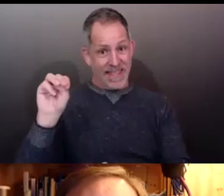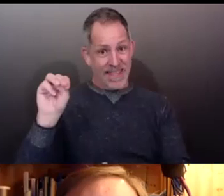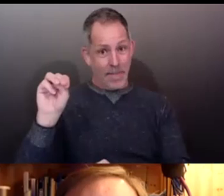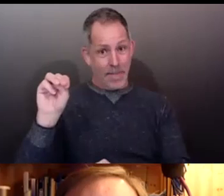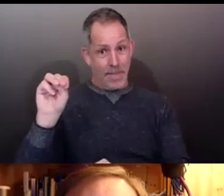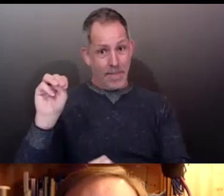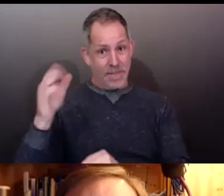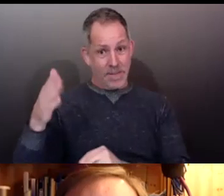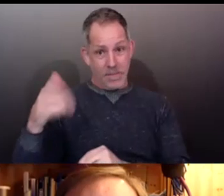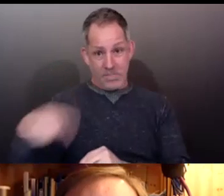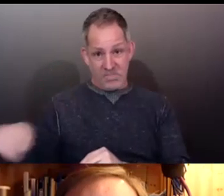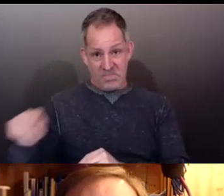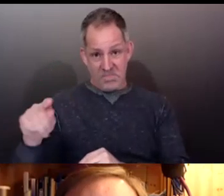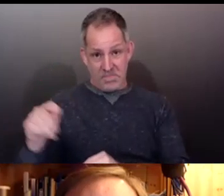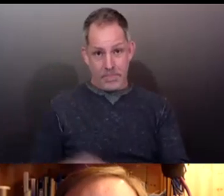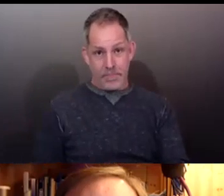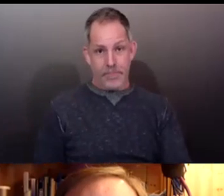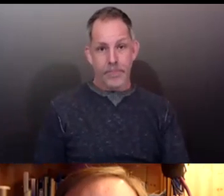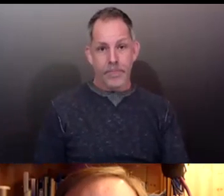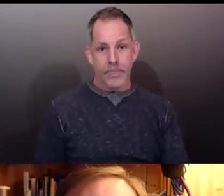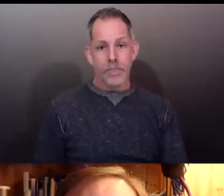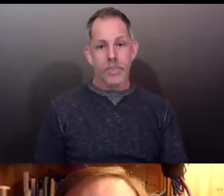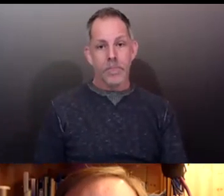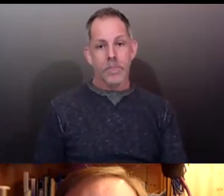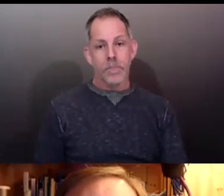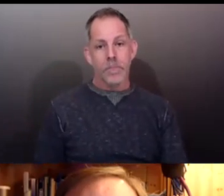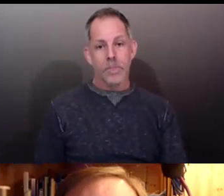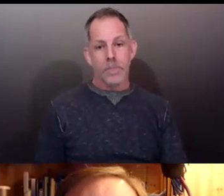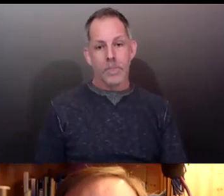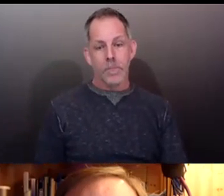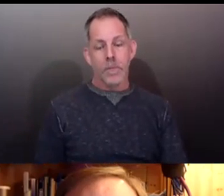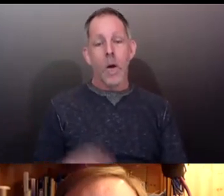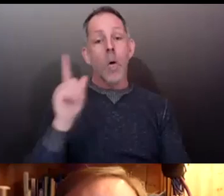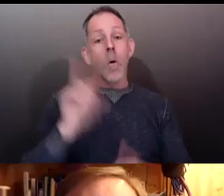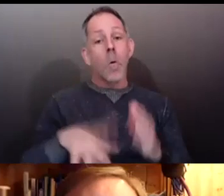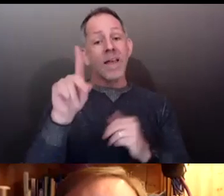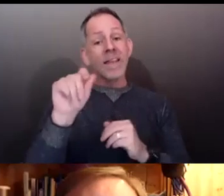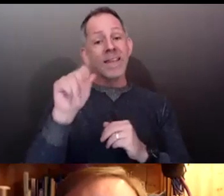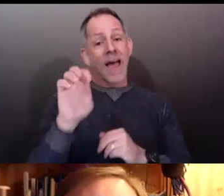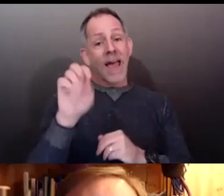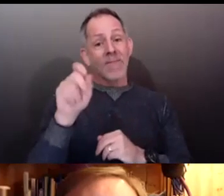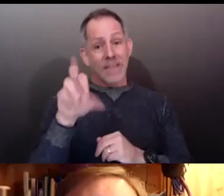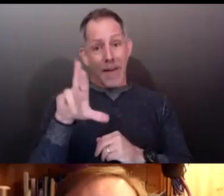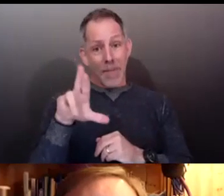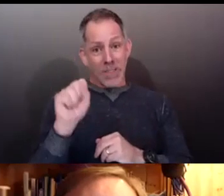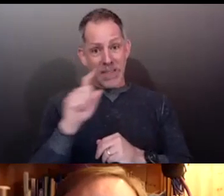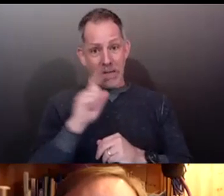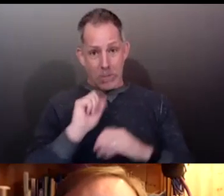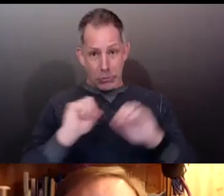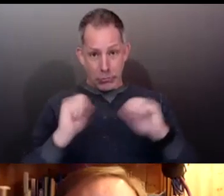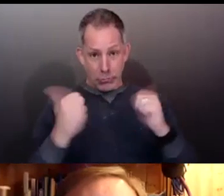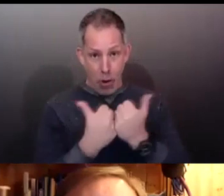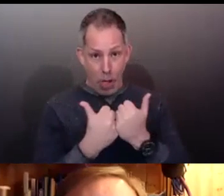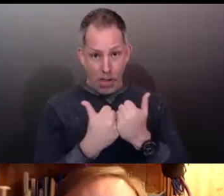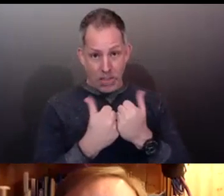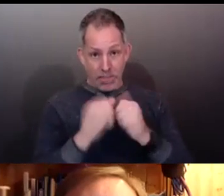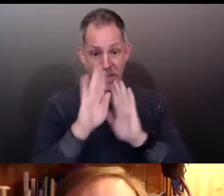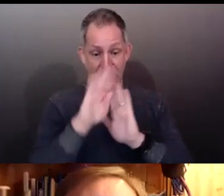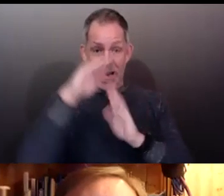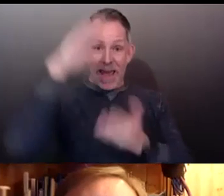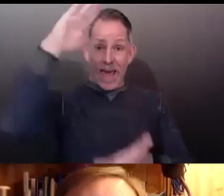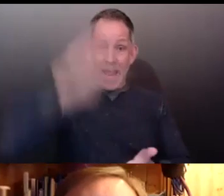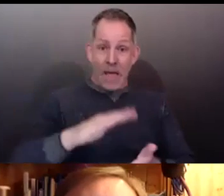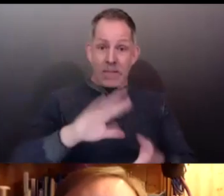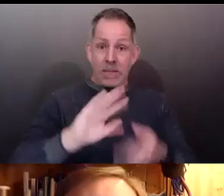said, I think it's also in light of some of the other challenges like decreased bed capacity and other things, certainly thinking about